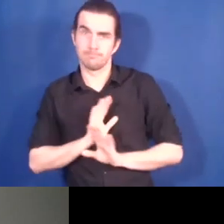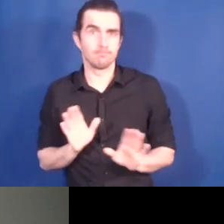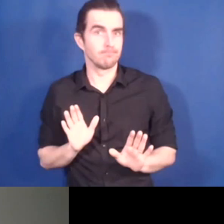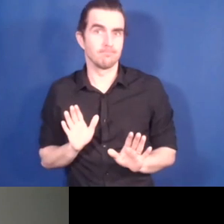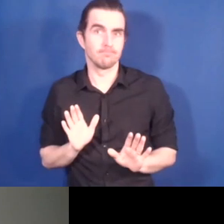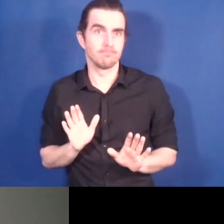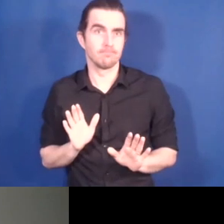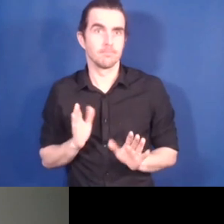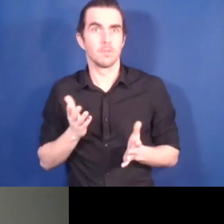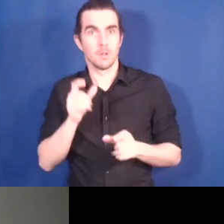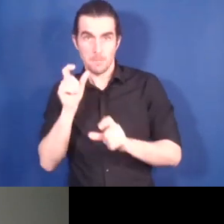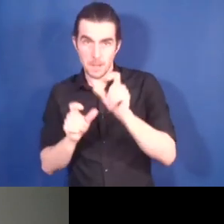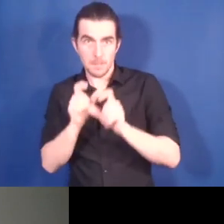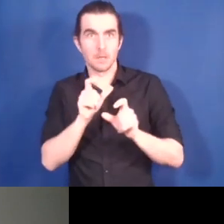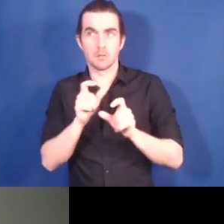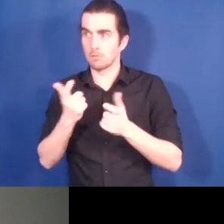philosopher,